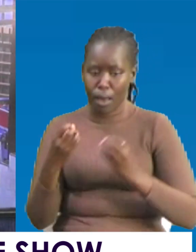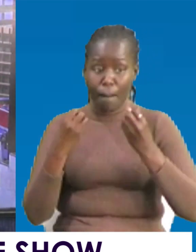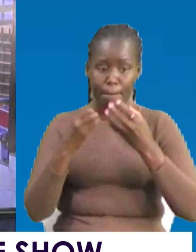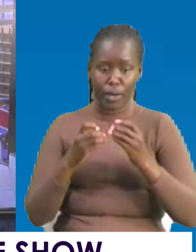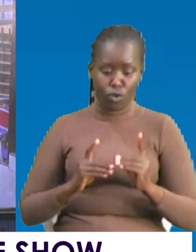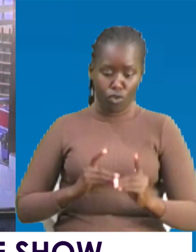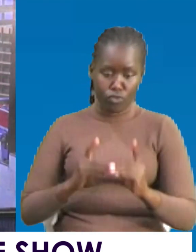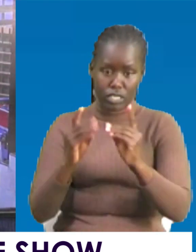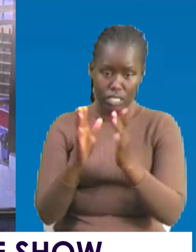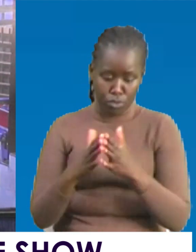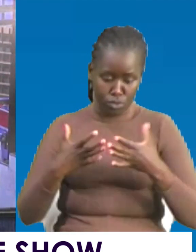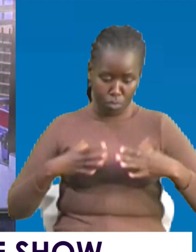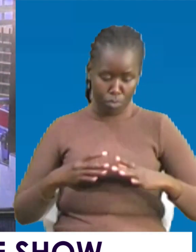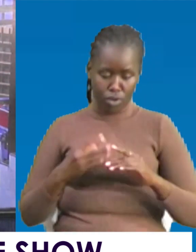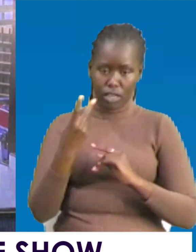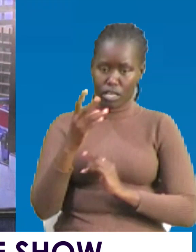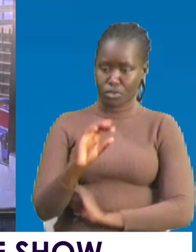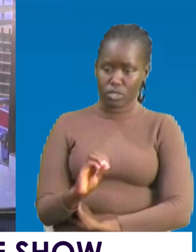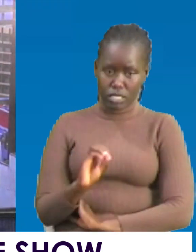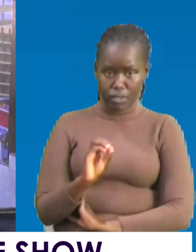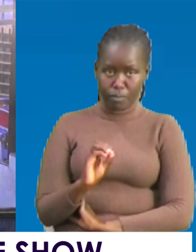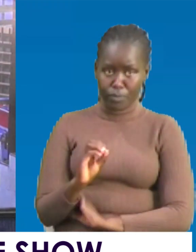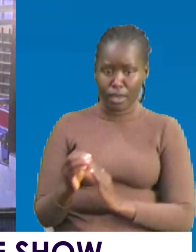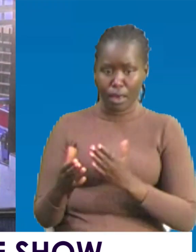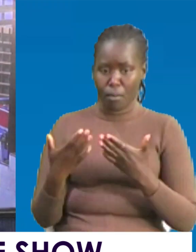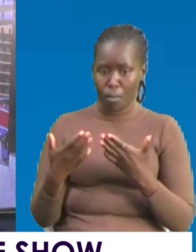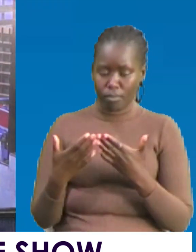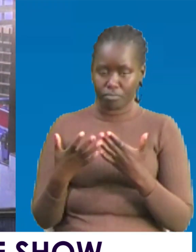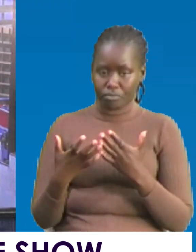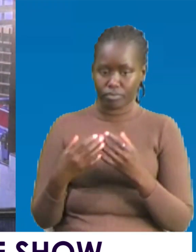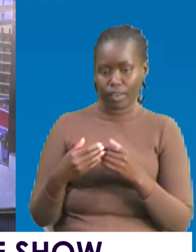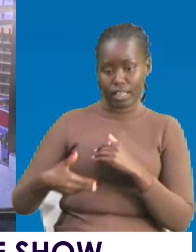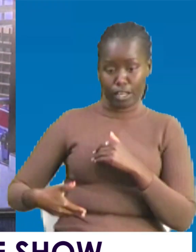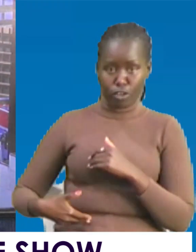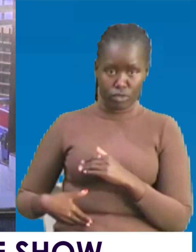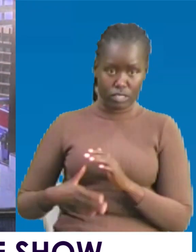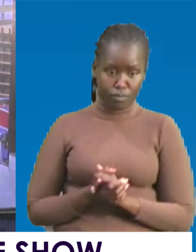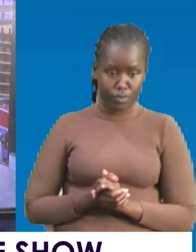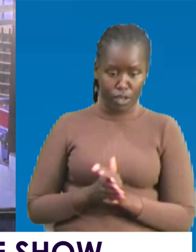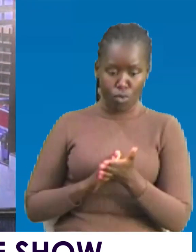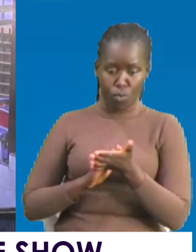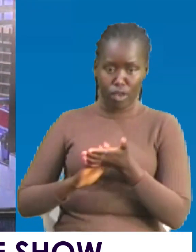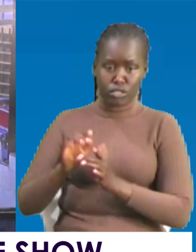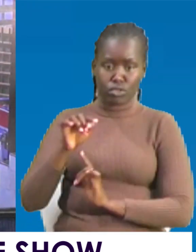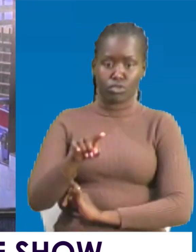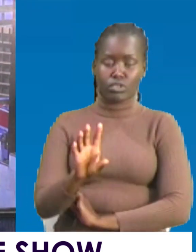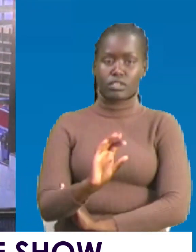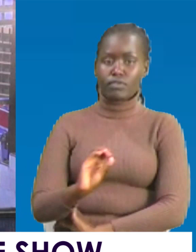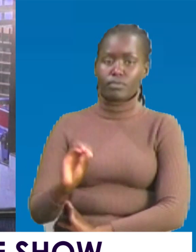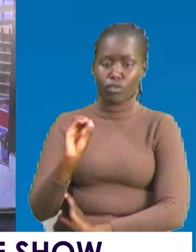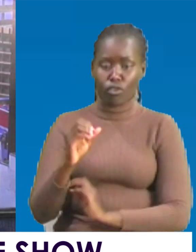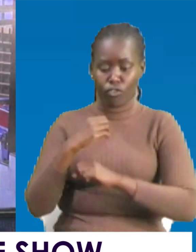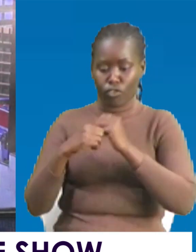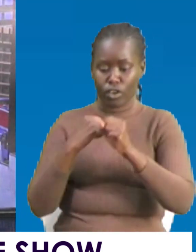disciples were people in their 20s, many of them in their teenagehood? So don't excuse yourself for your